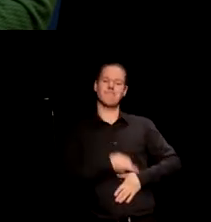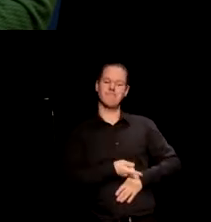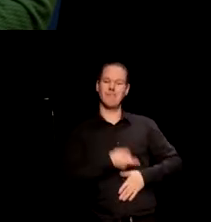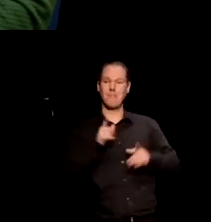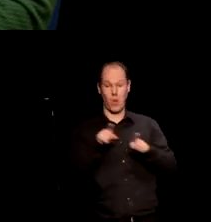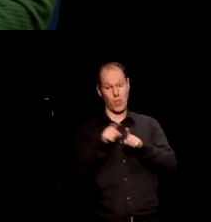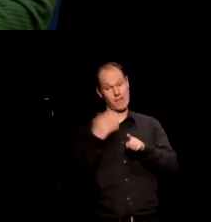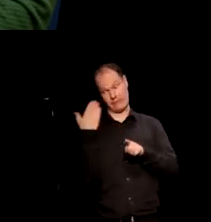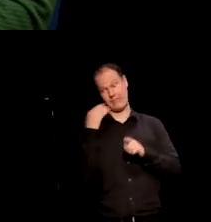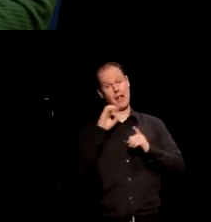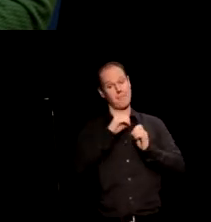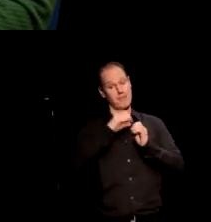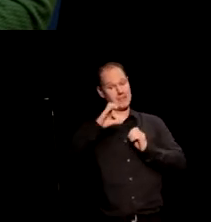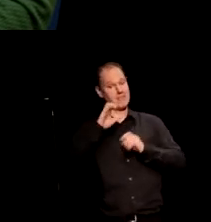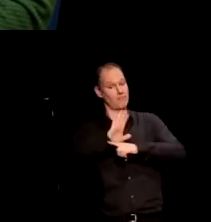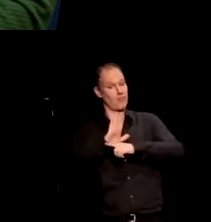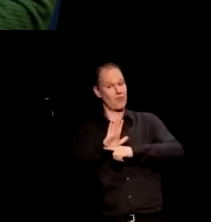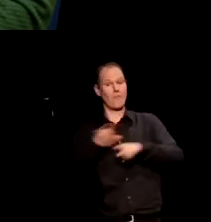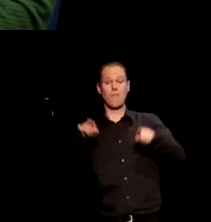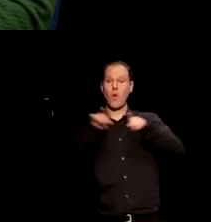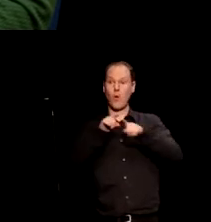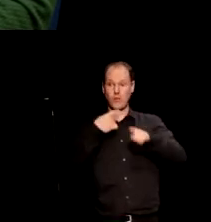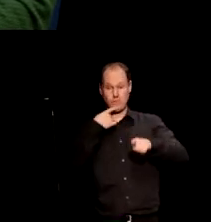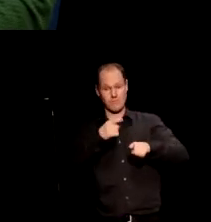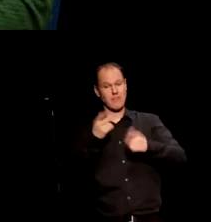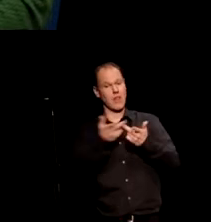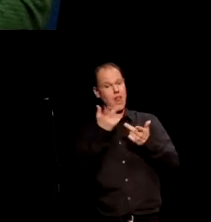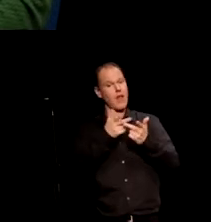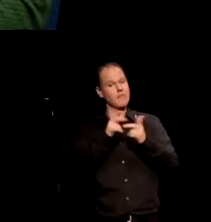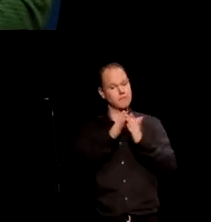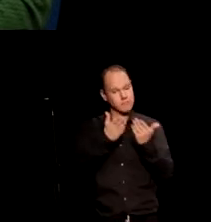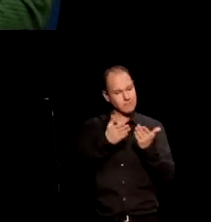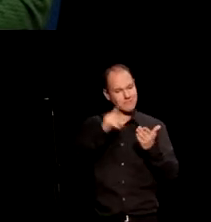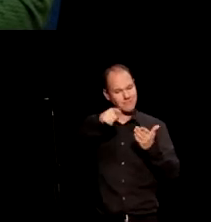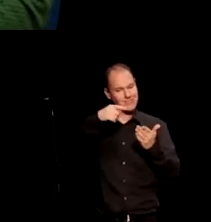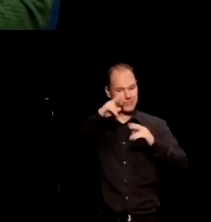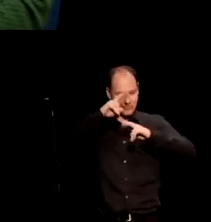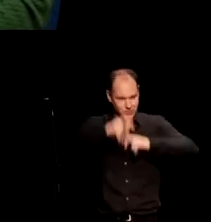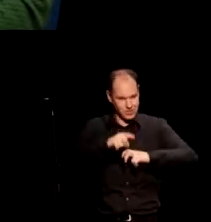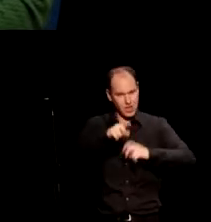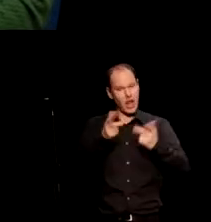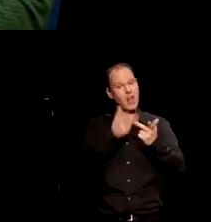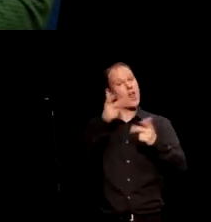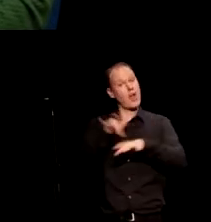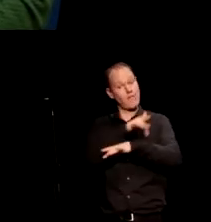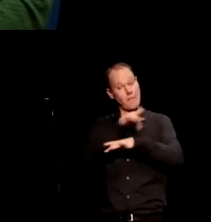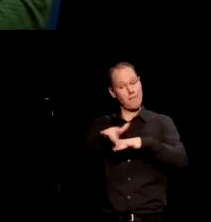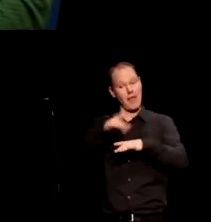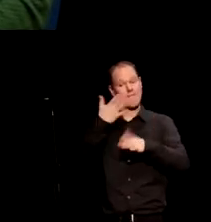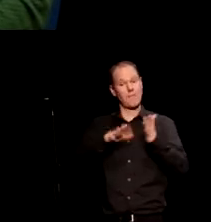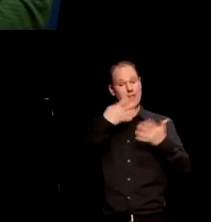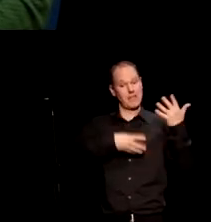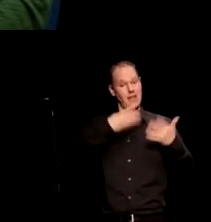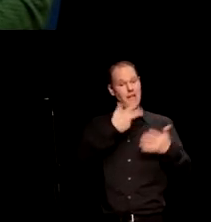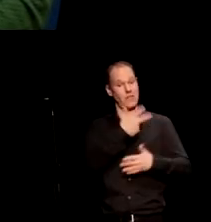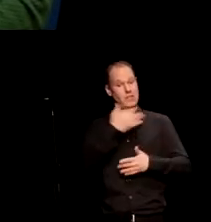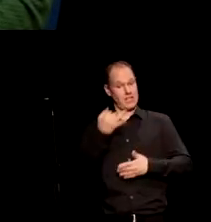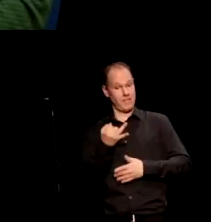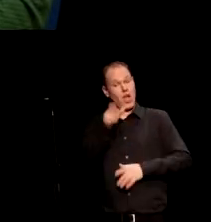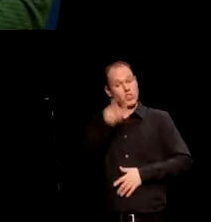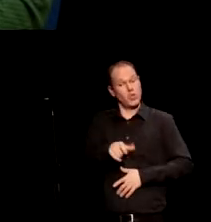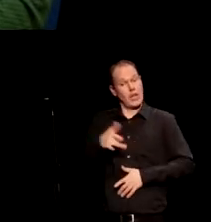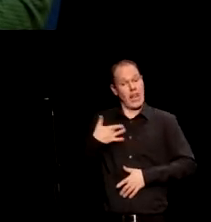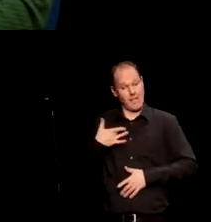to mention Delia Jarrett McCauley's biography of her. As her other two plays, London Calling from 1937, or Student Life in London,